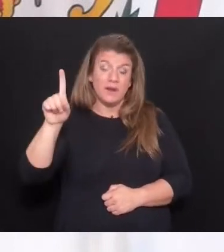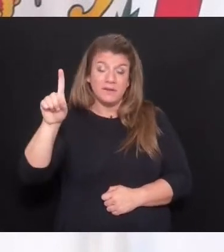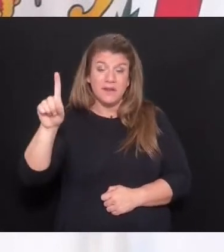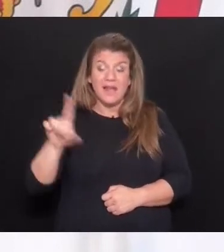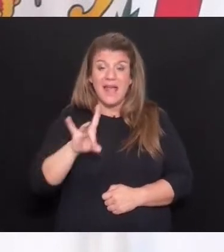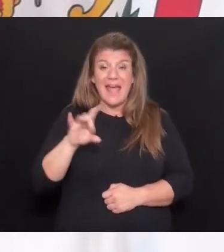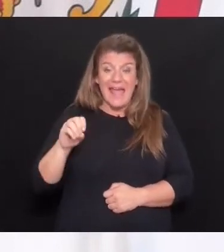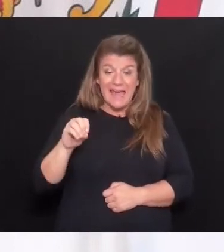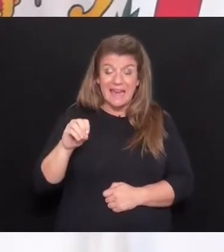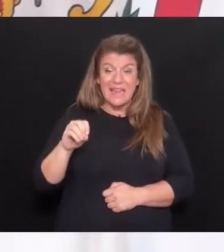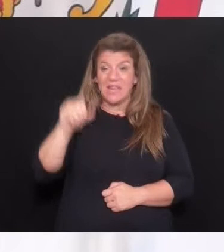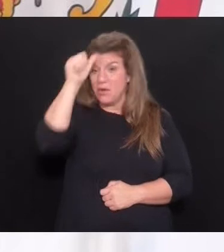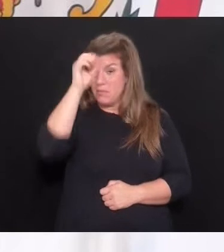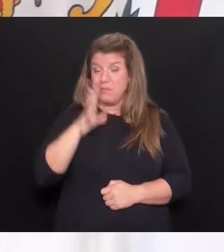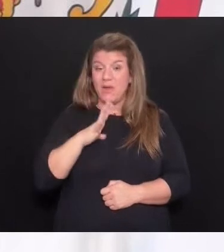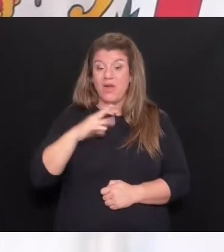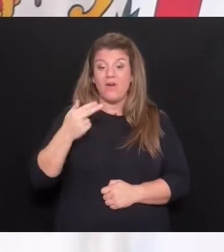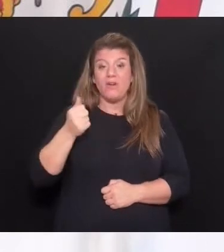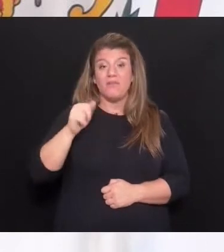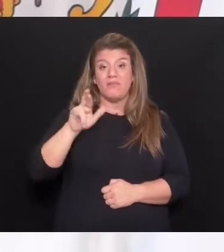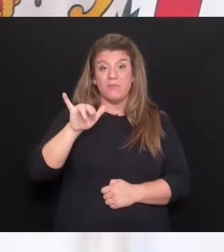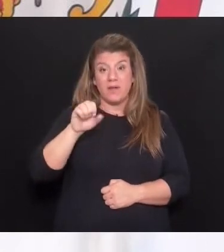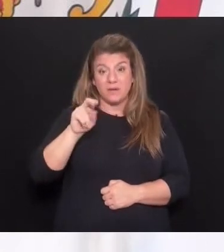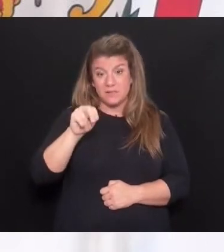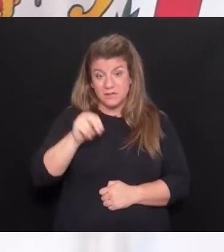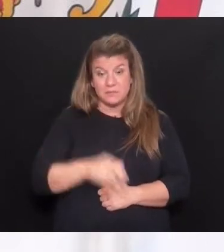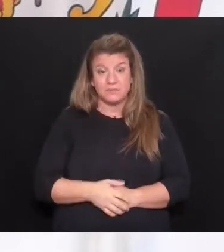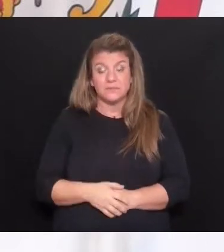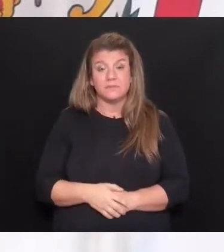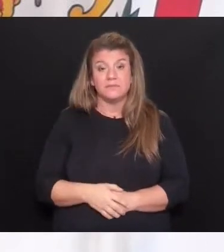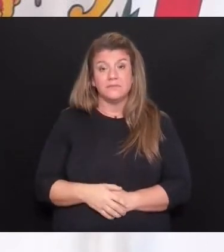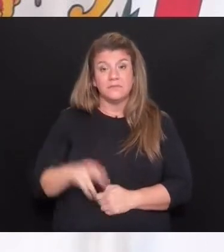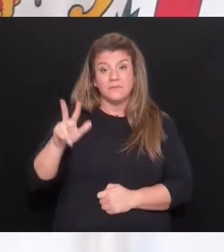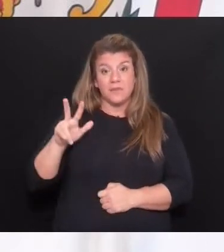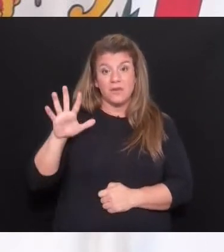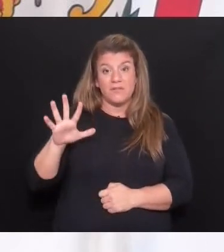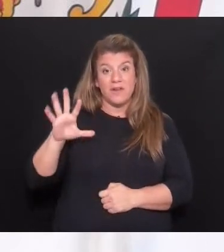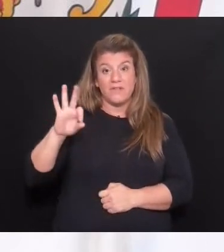an 80-year-old male from Harrison County. The